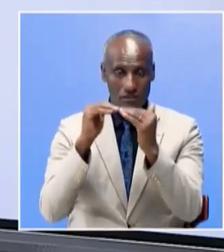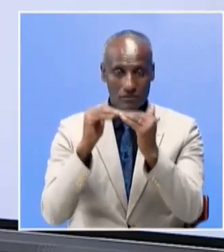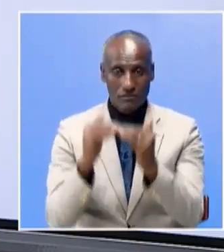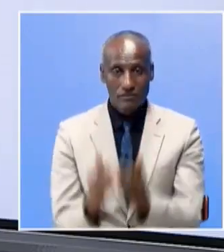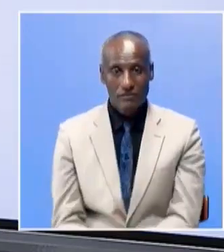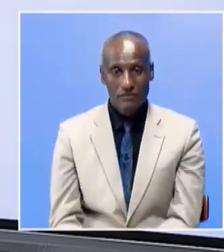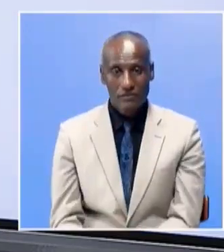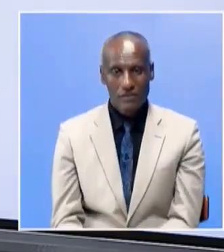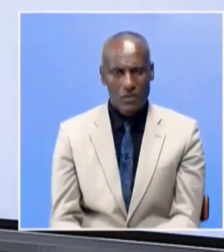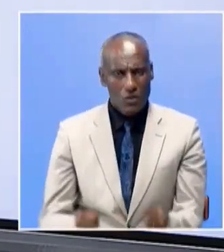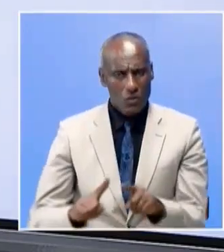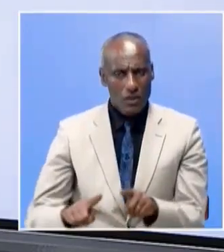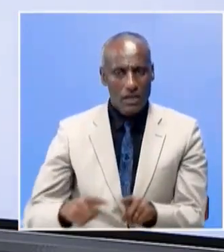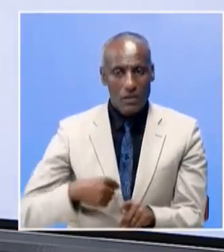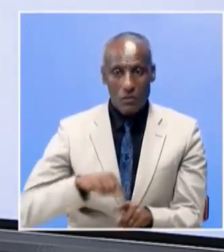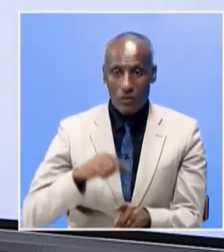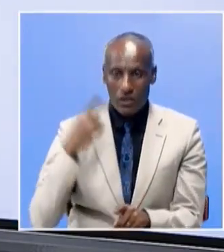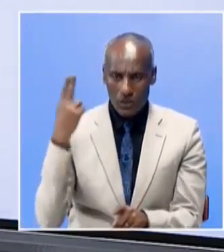When do we use used to?